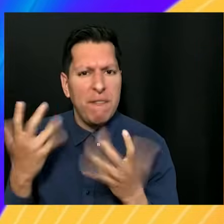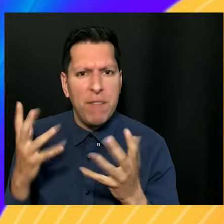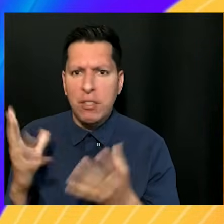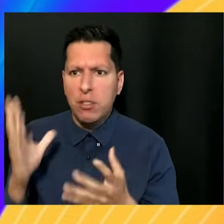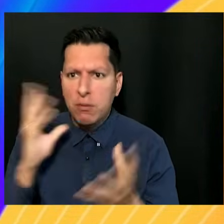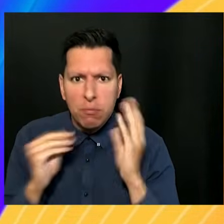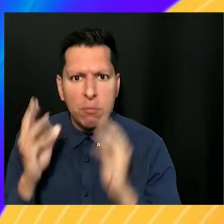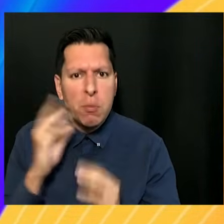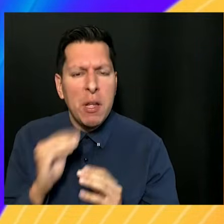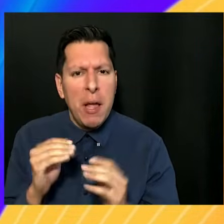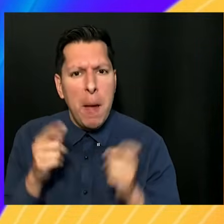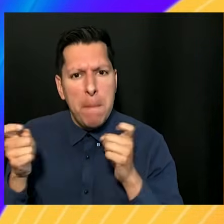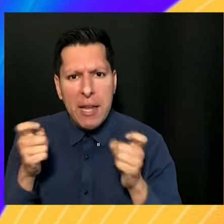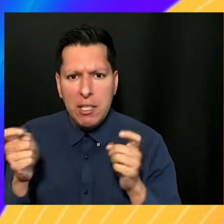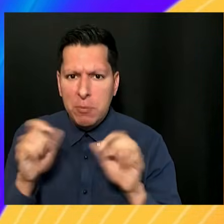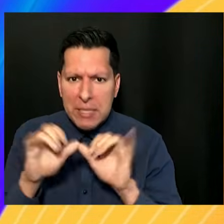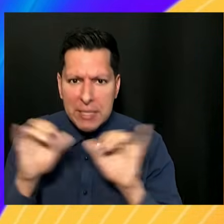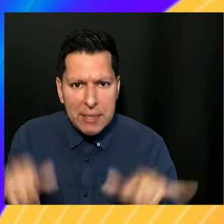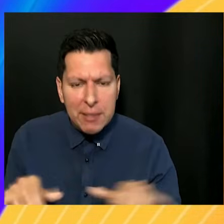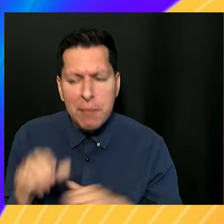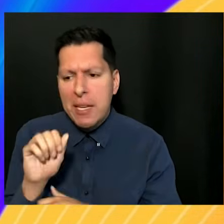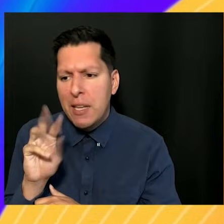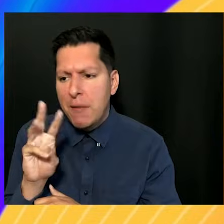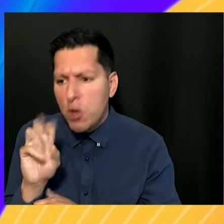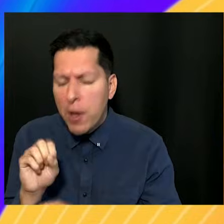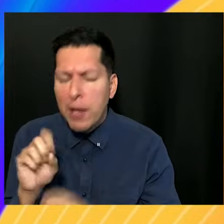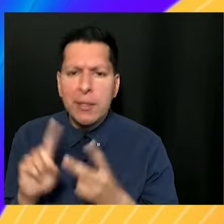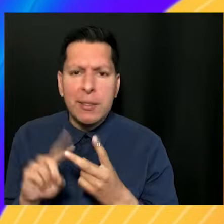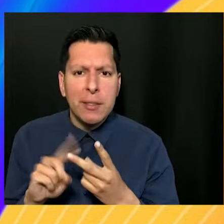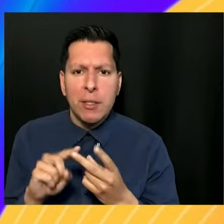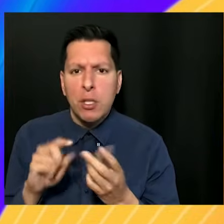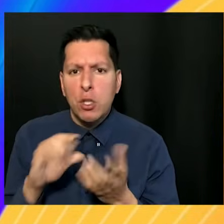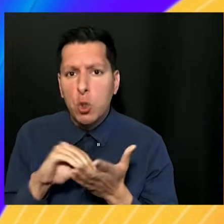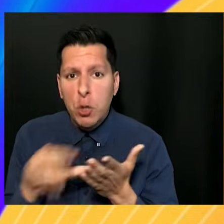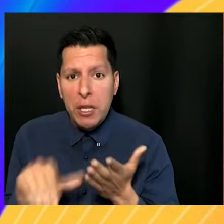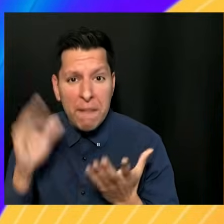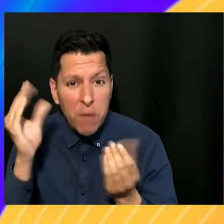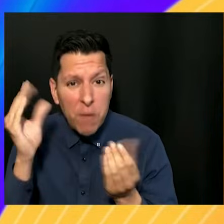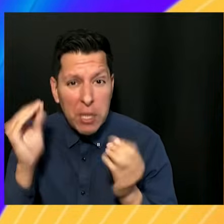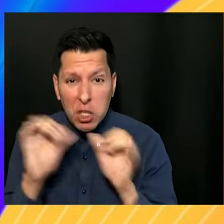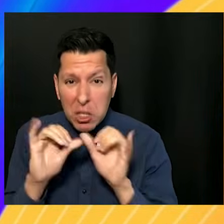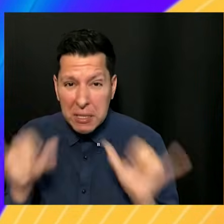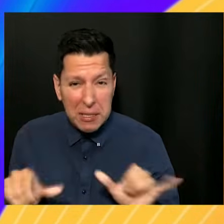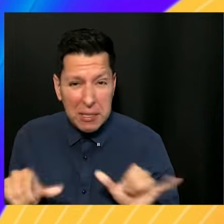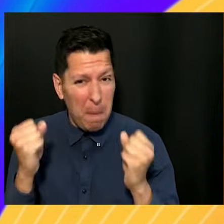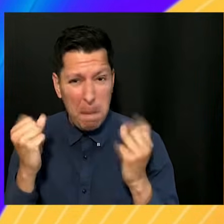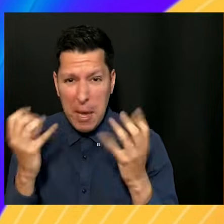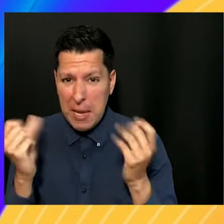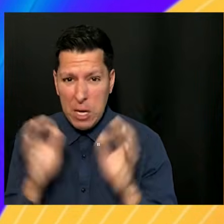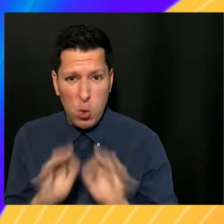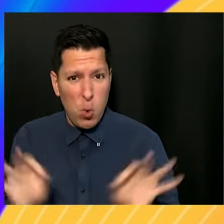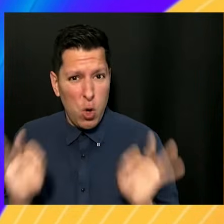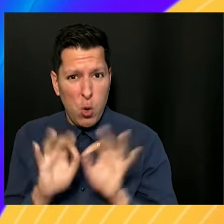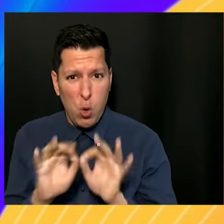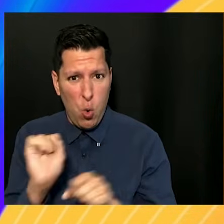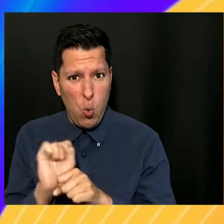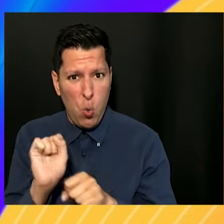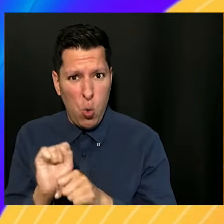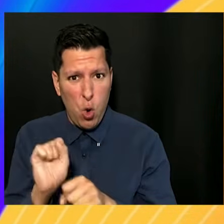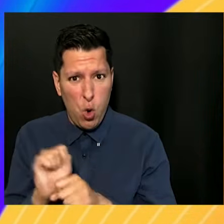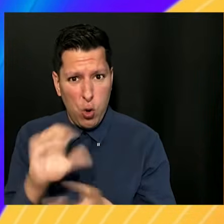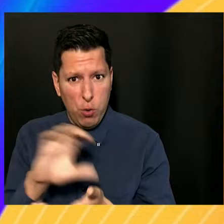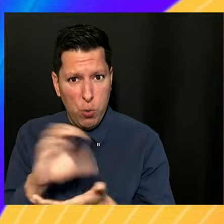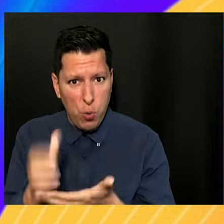on AWS, student information systems, all kinds of like really critical workloads, right, that power their